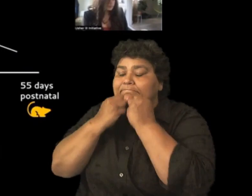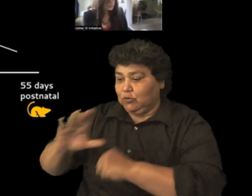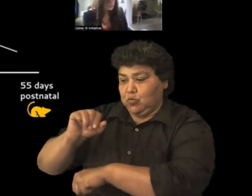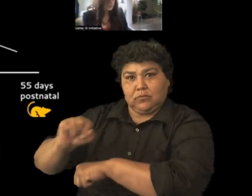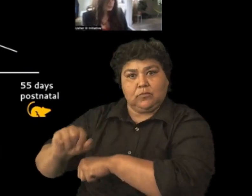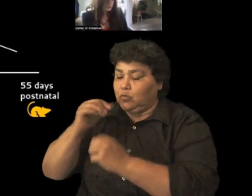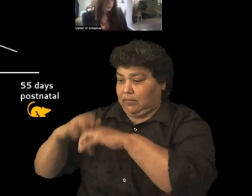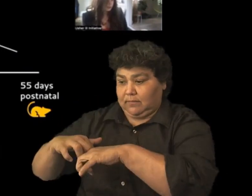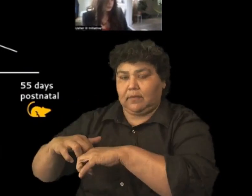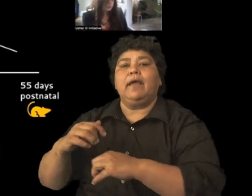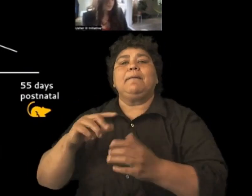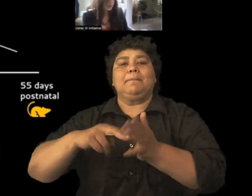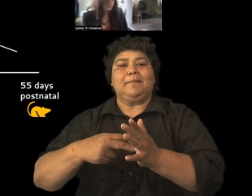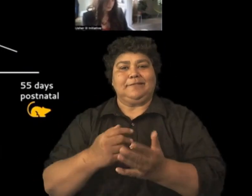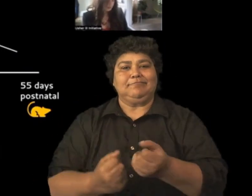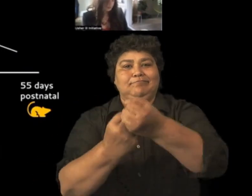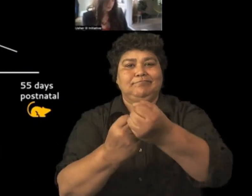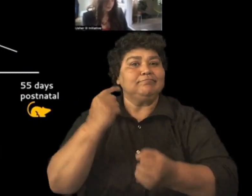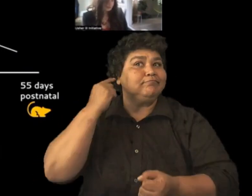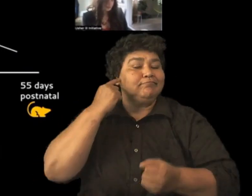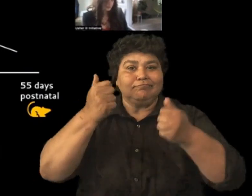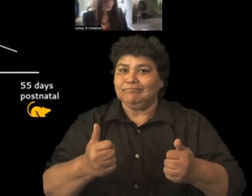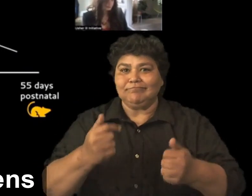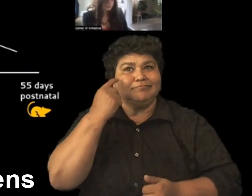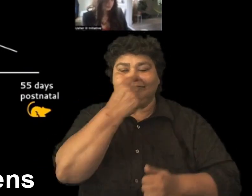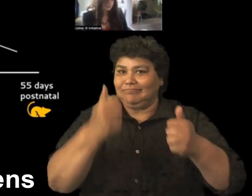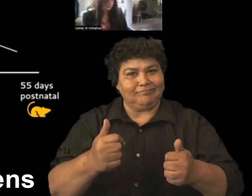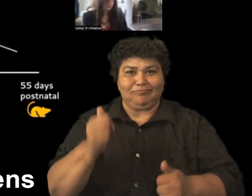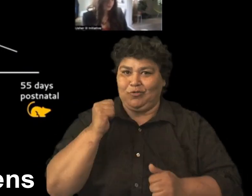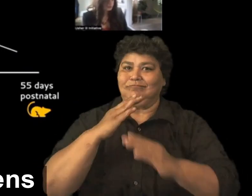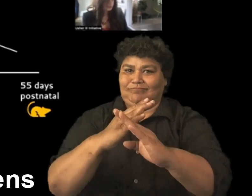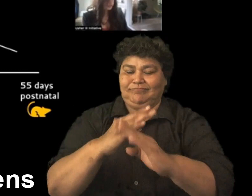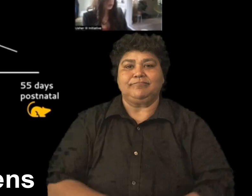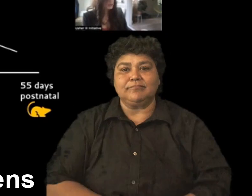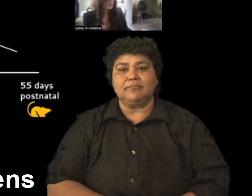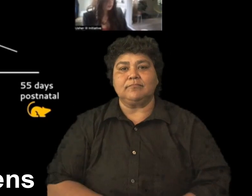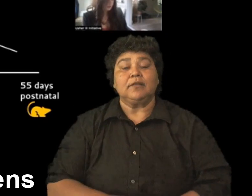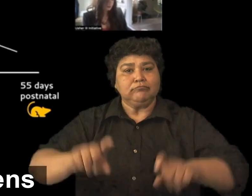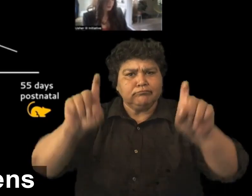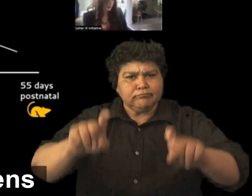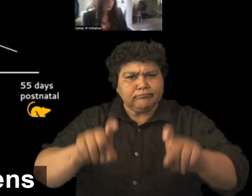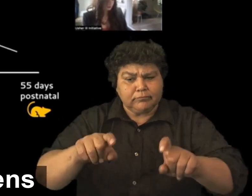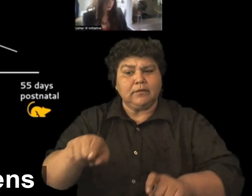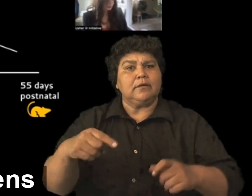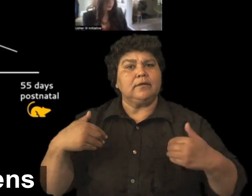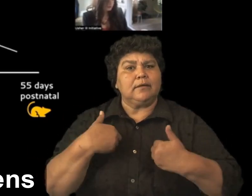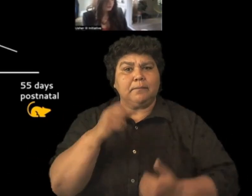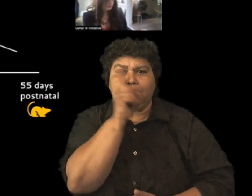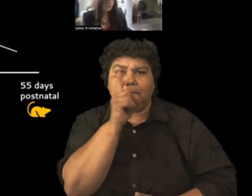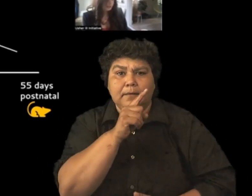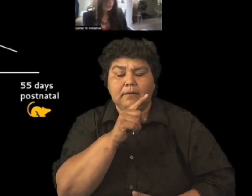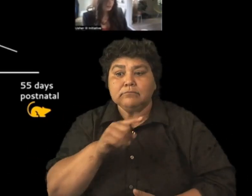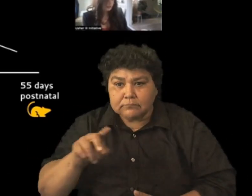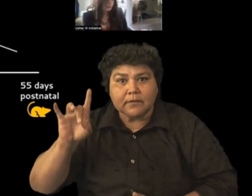The initiative has shown that BF844 has been able to preserve hearing function in an Usher III mouse model.